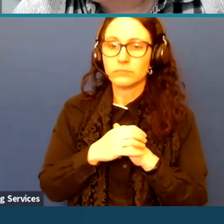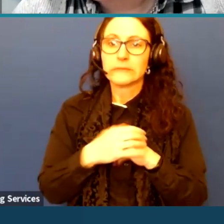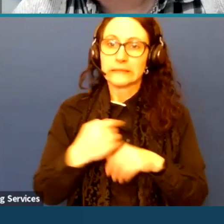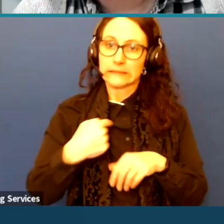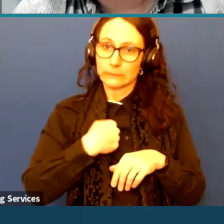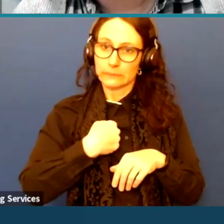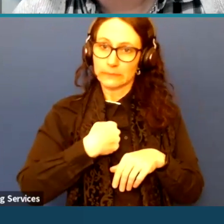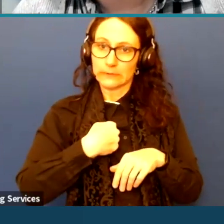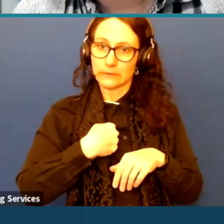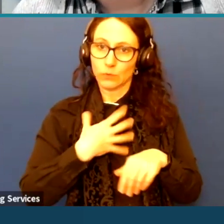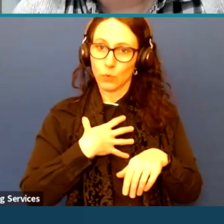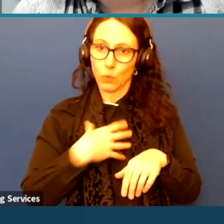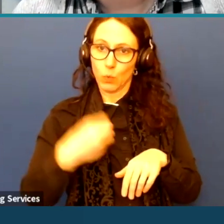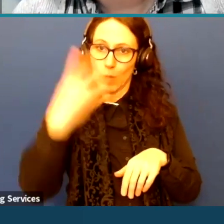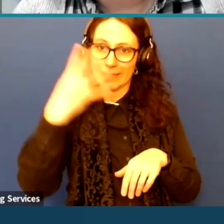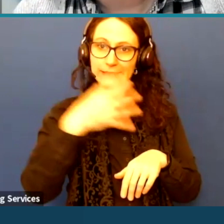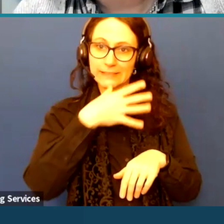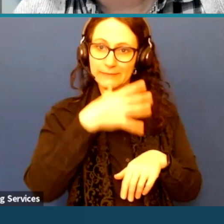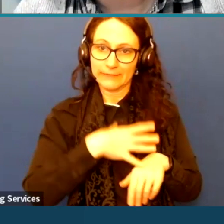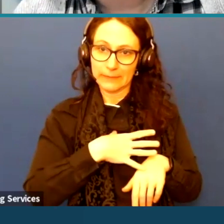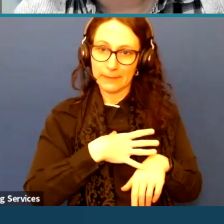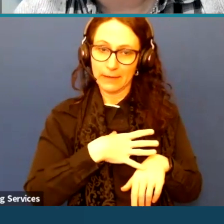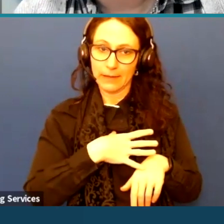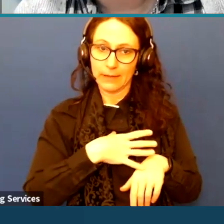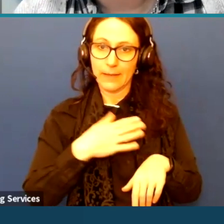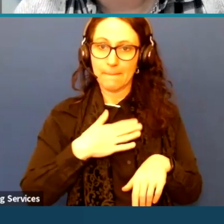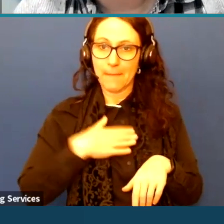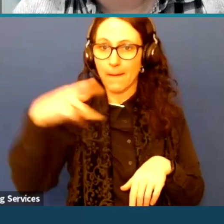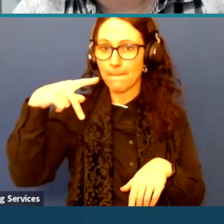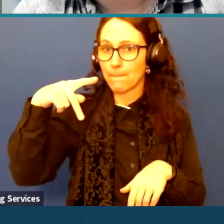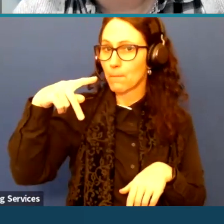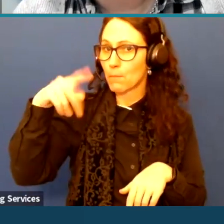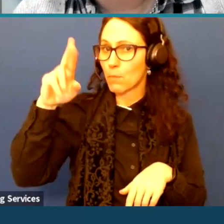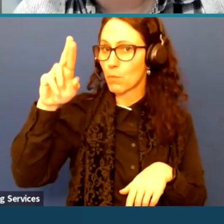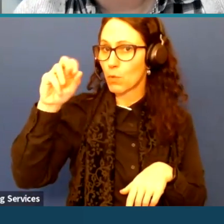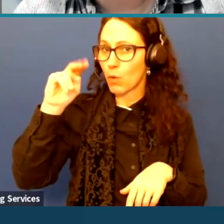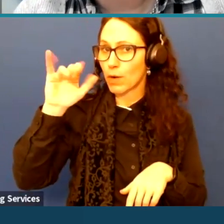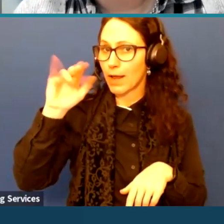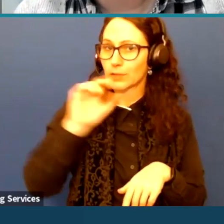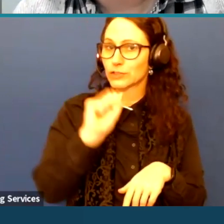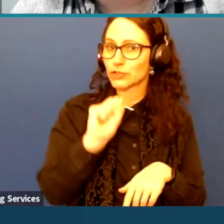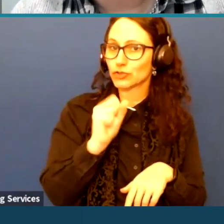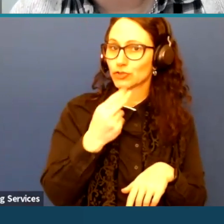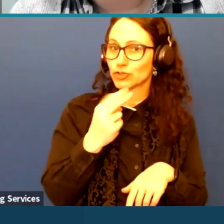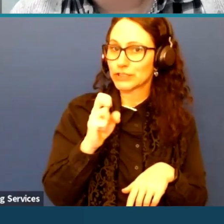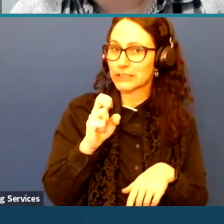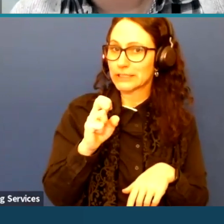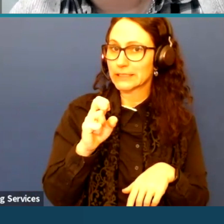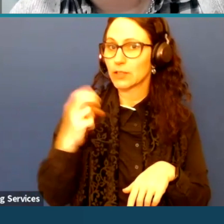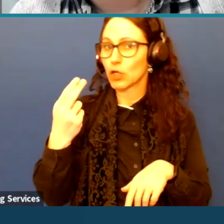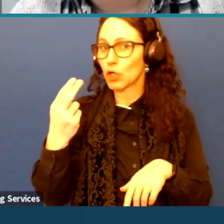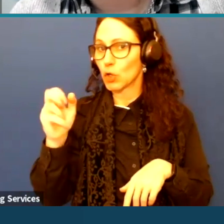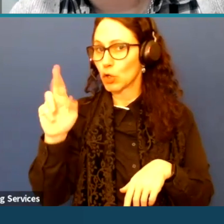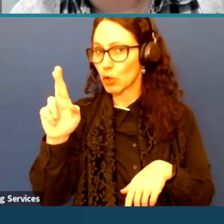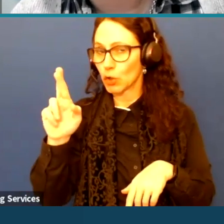a white female. My pronouns are she, her. I've got